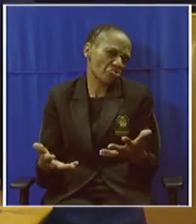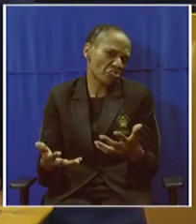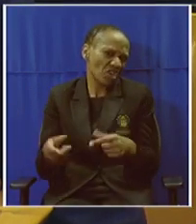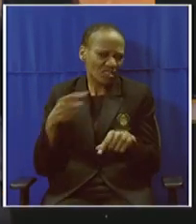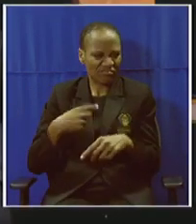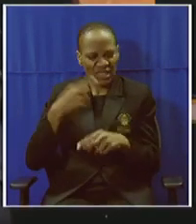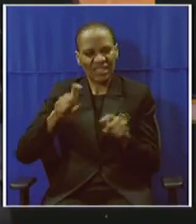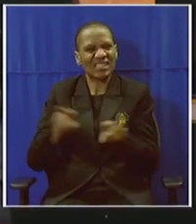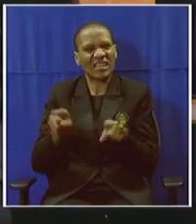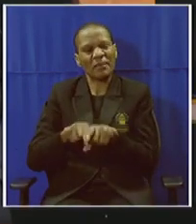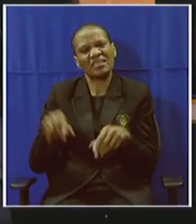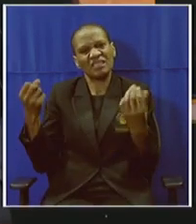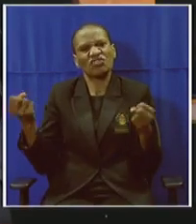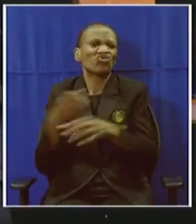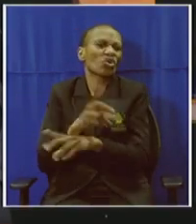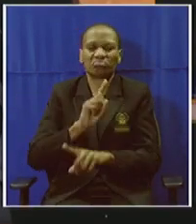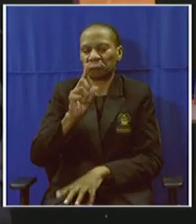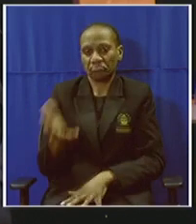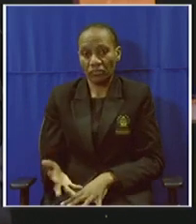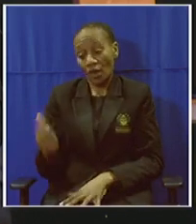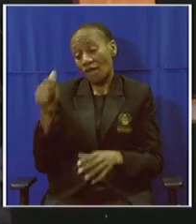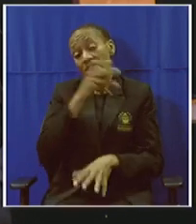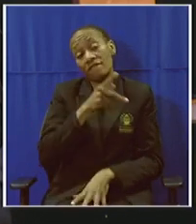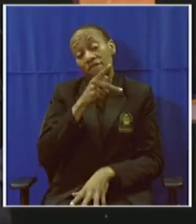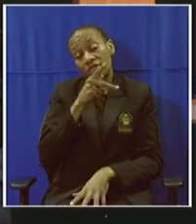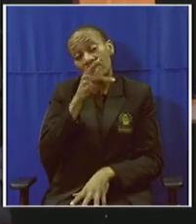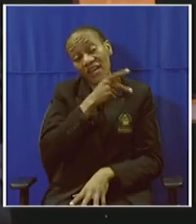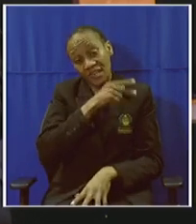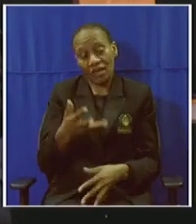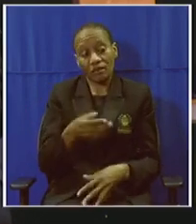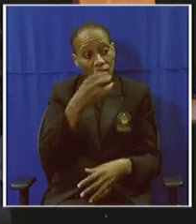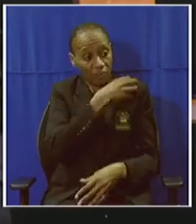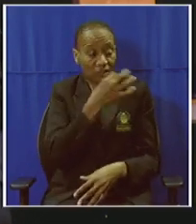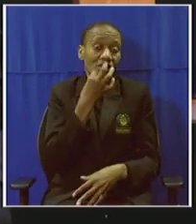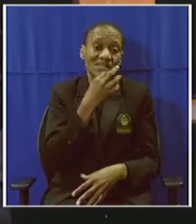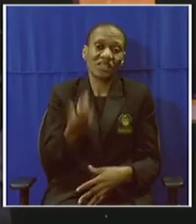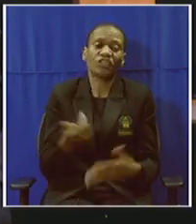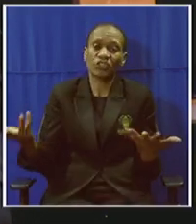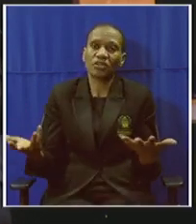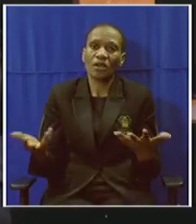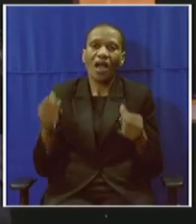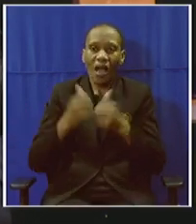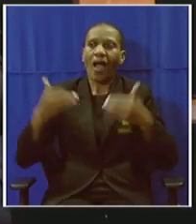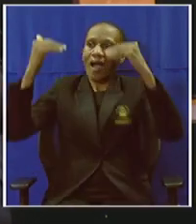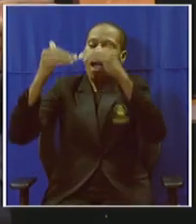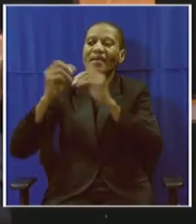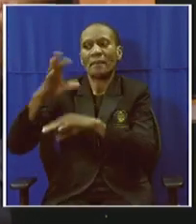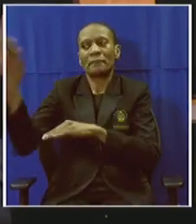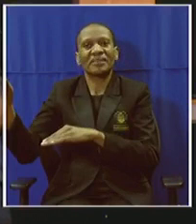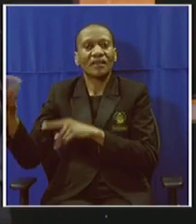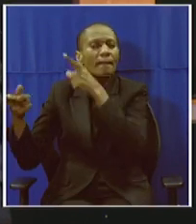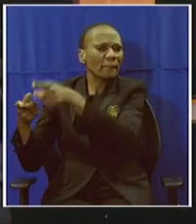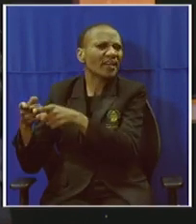satire. On Friday, the Department of Energy published under his signature the long-awaited IRP. Unfortunately, they